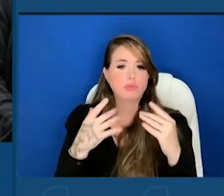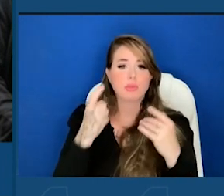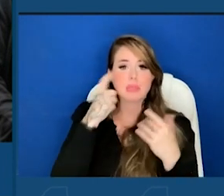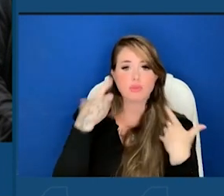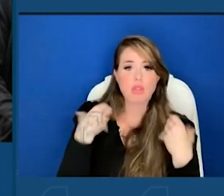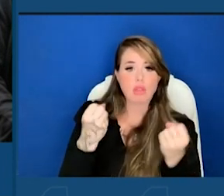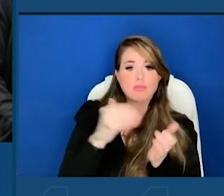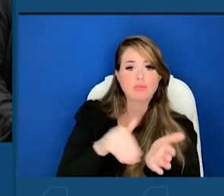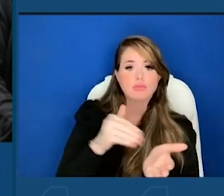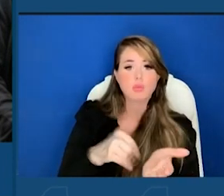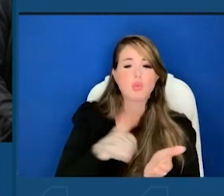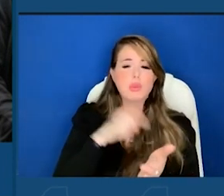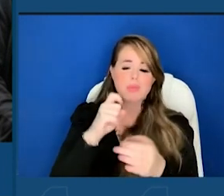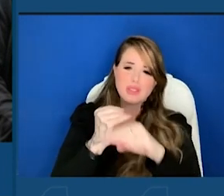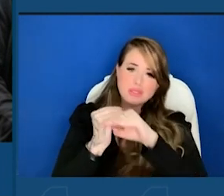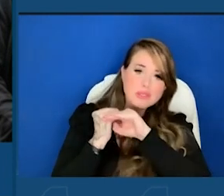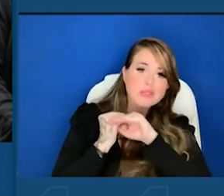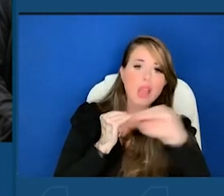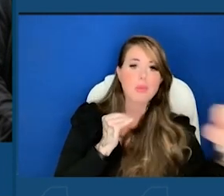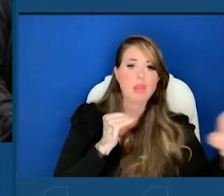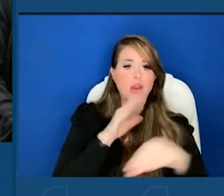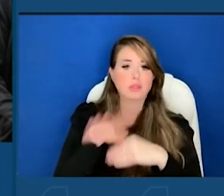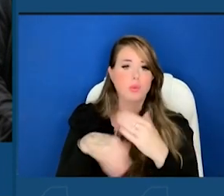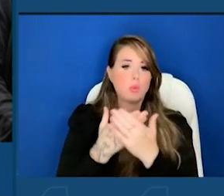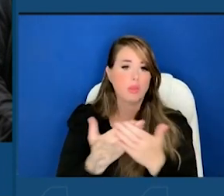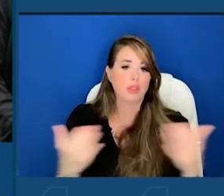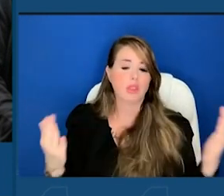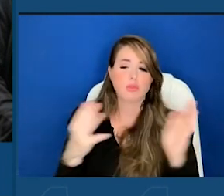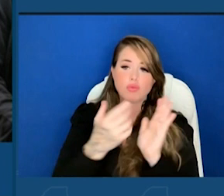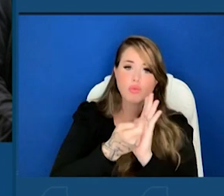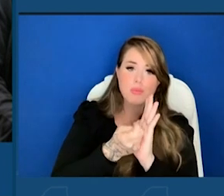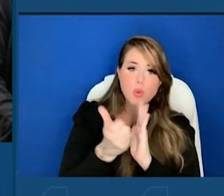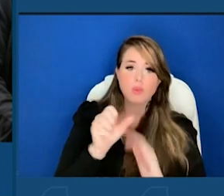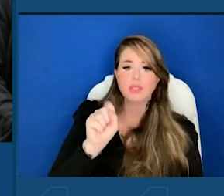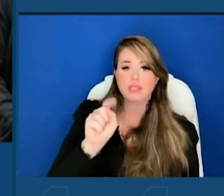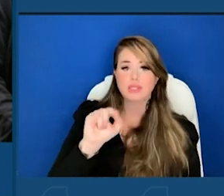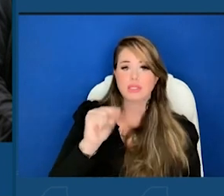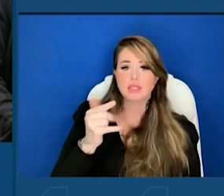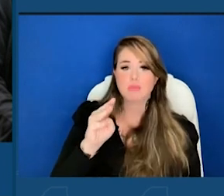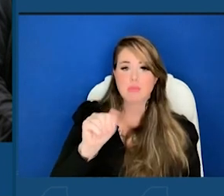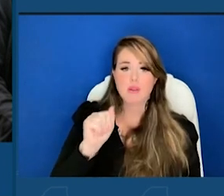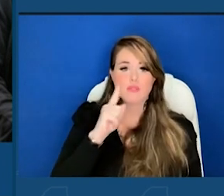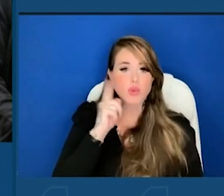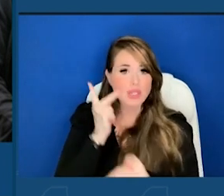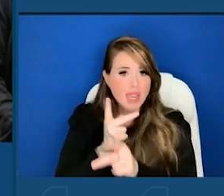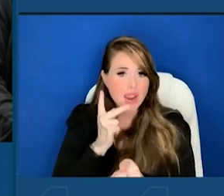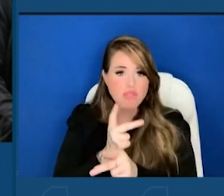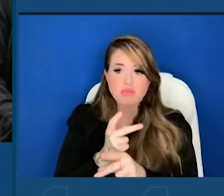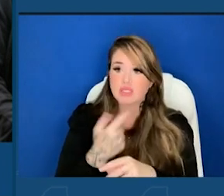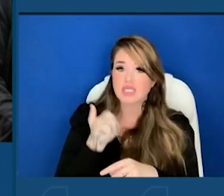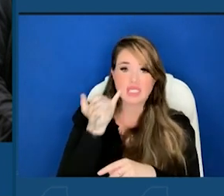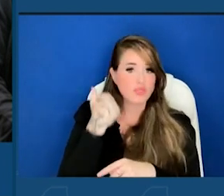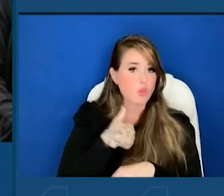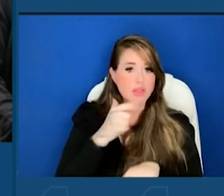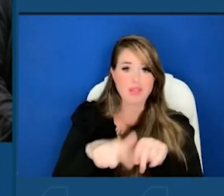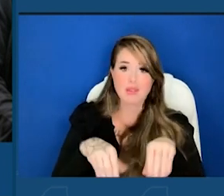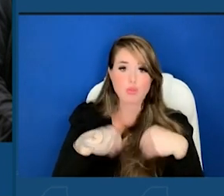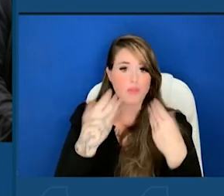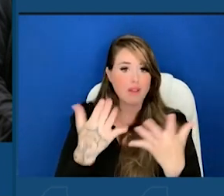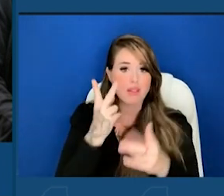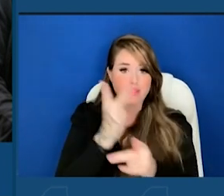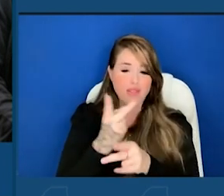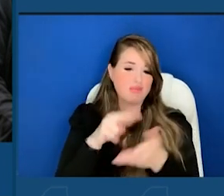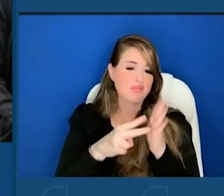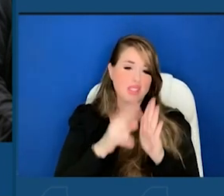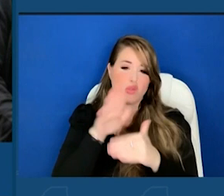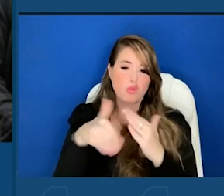have to stabilize this whole phenomenon and remove the stigma for people to get care. But if we don't have the ability to provide that care, then it's all just